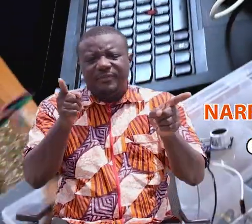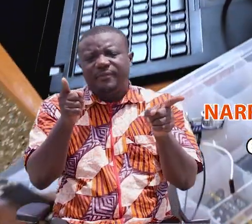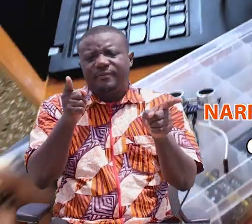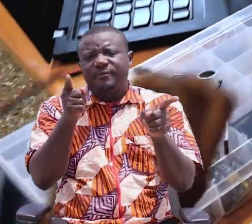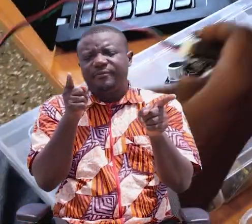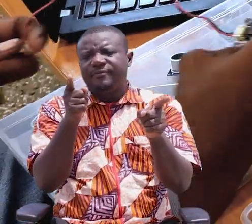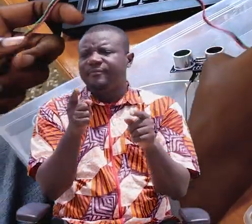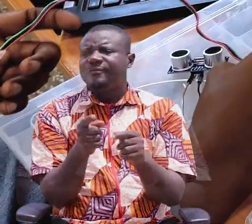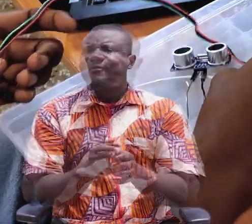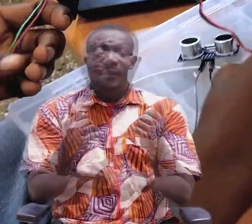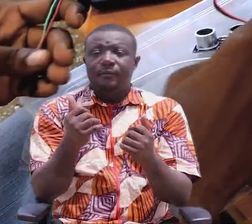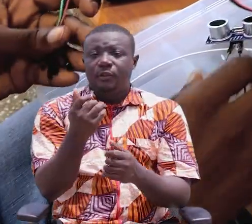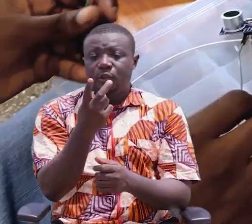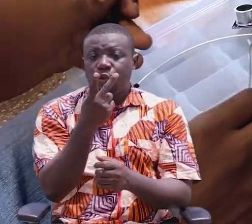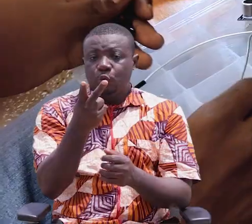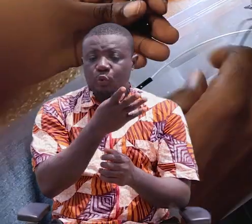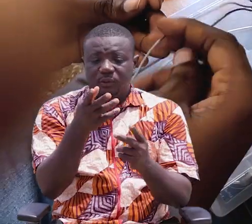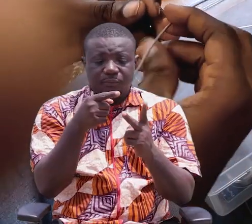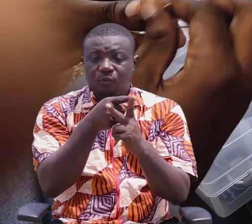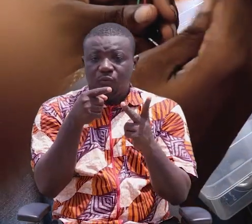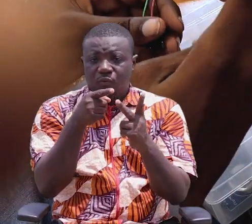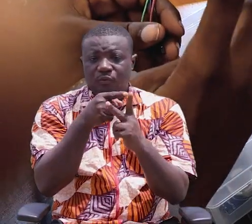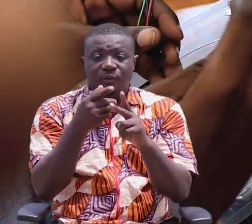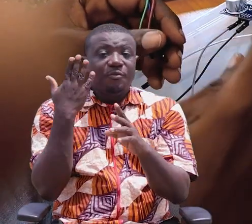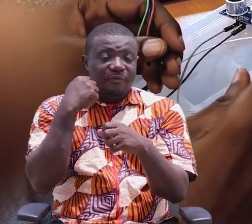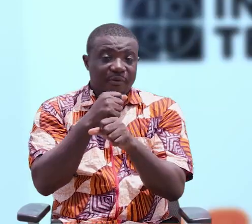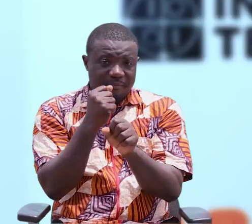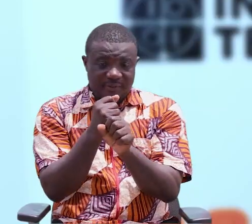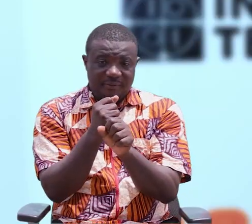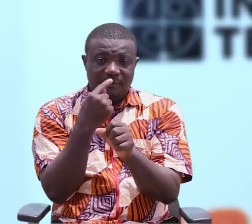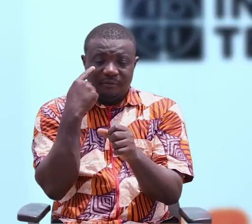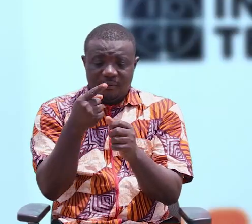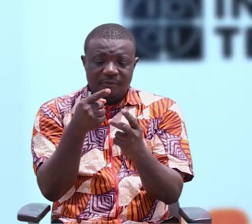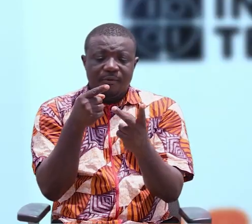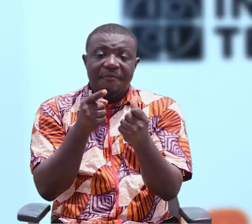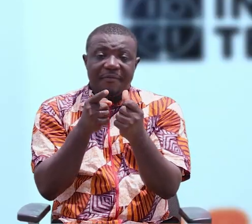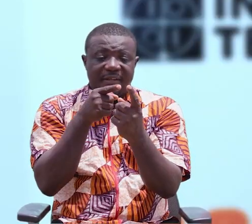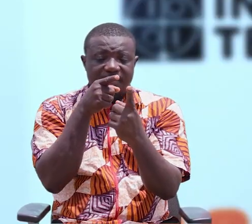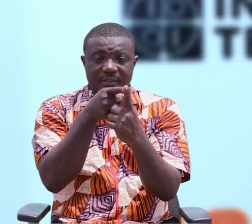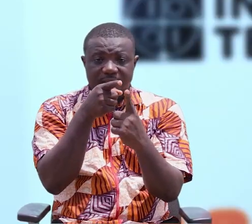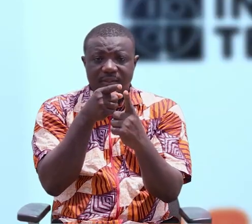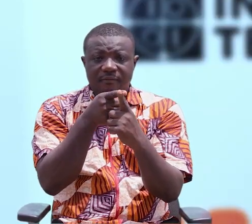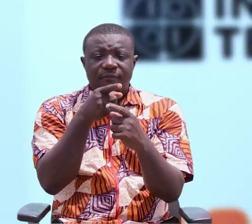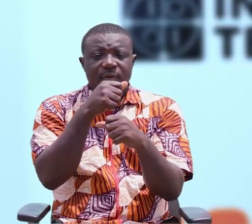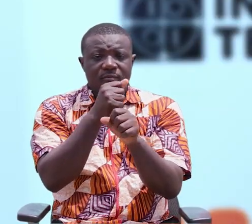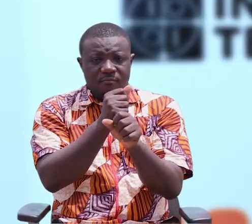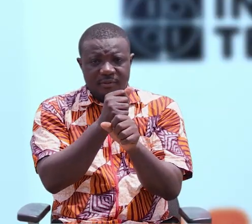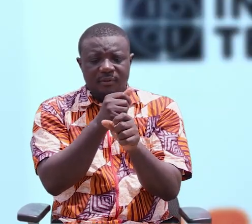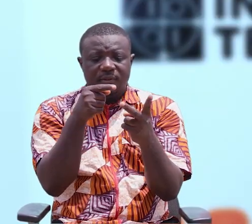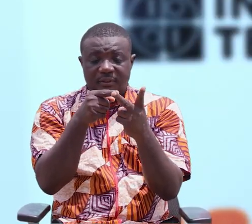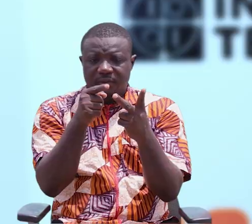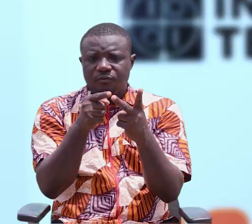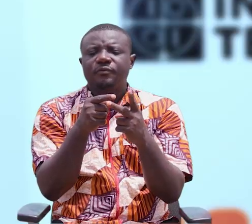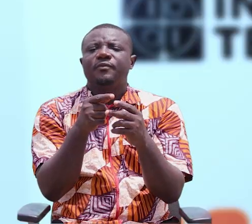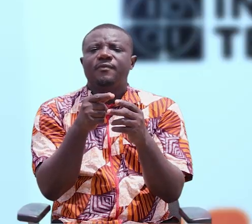cane. These are two samples of the initial devices which we developed. So this one here was the phase